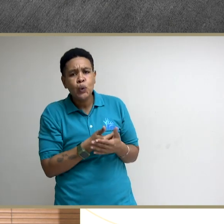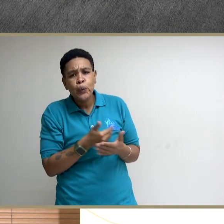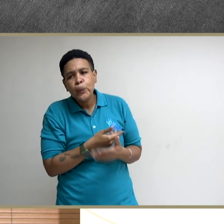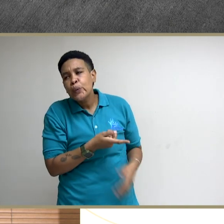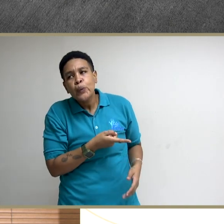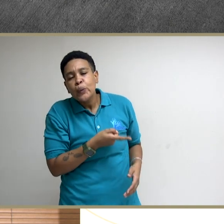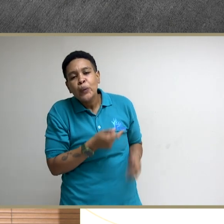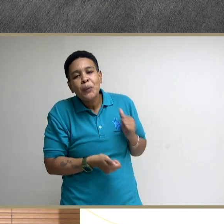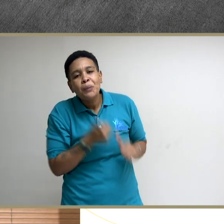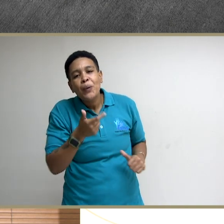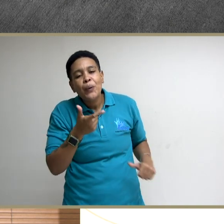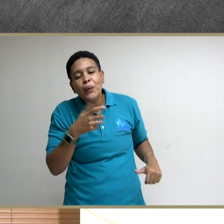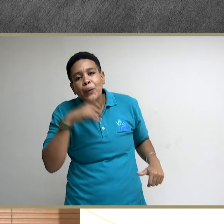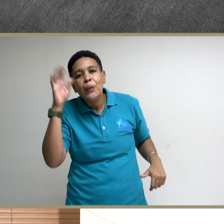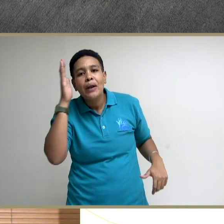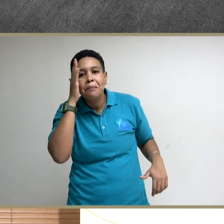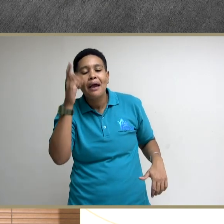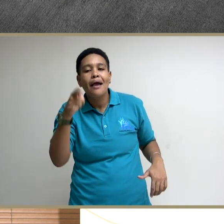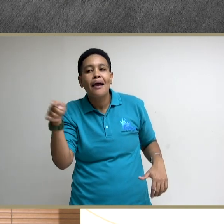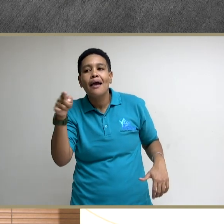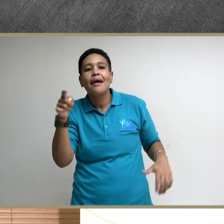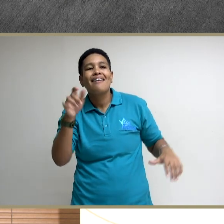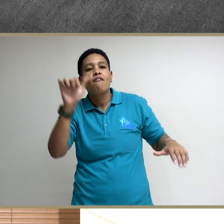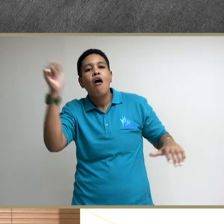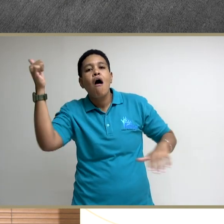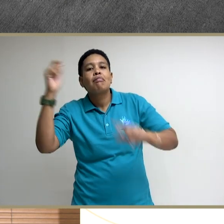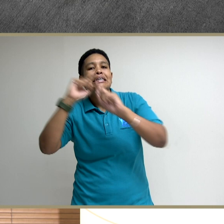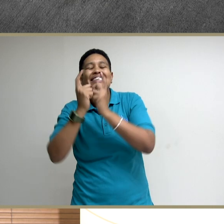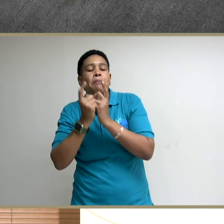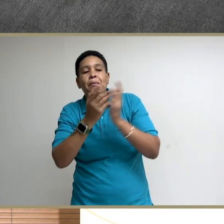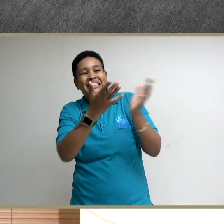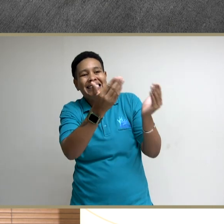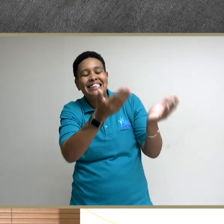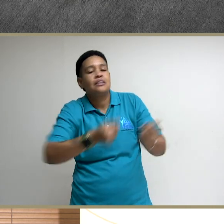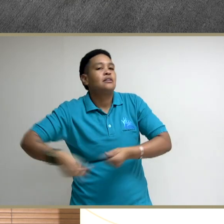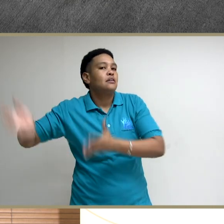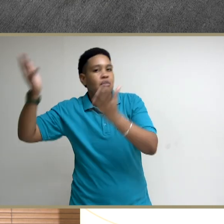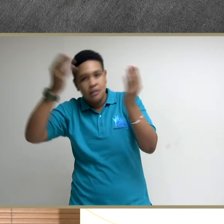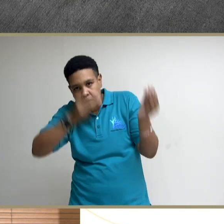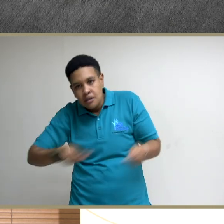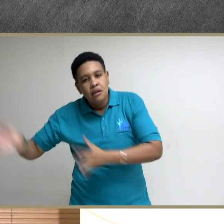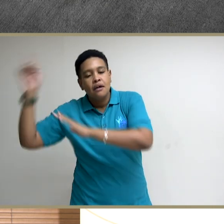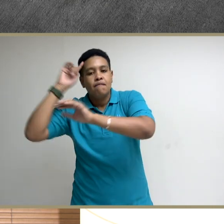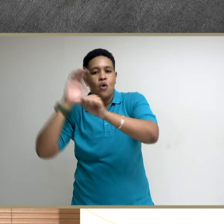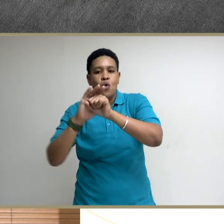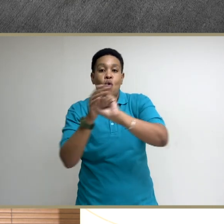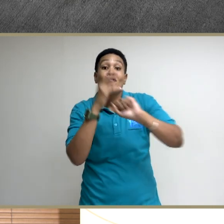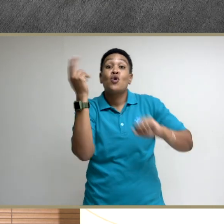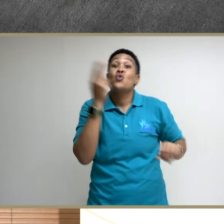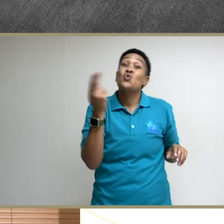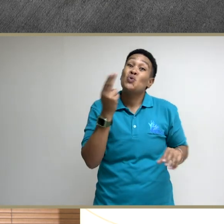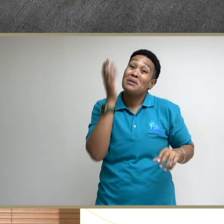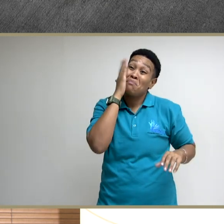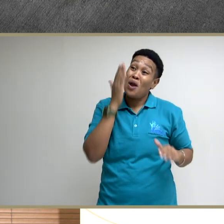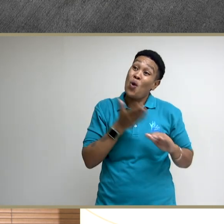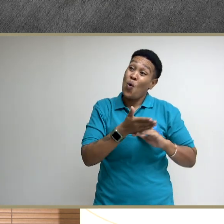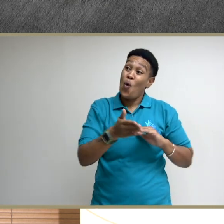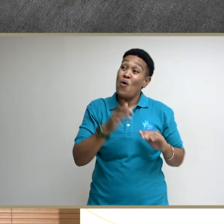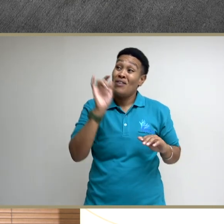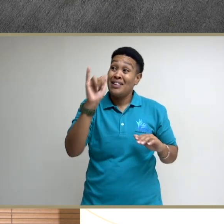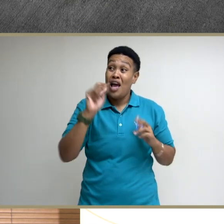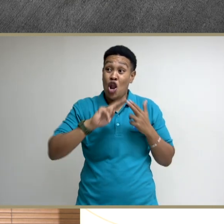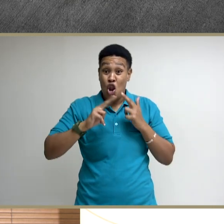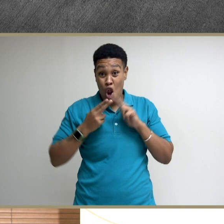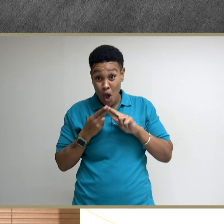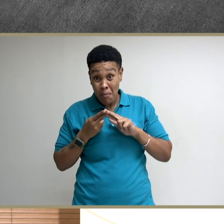beds. And so the utilization of beds anywhere above that 150 puts the system under stress, because it